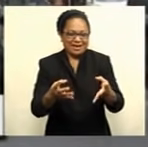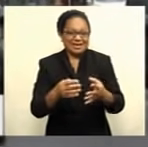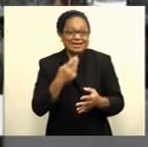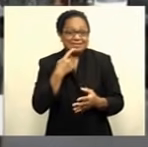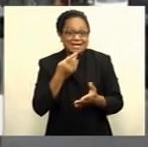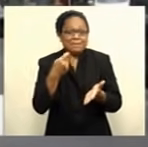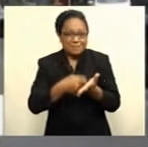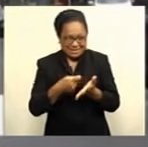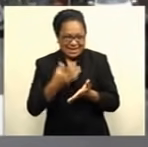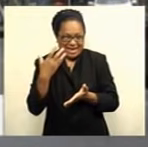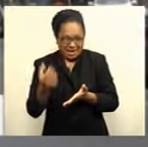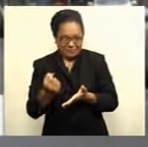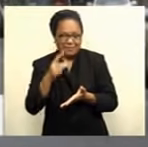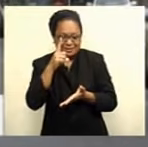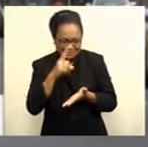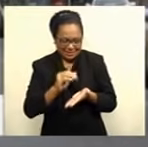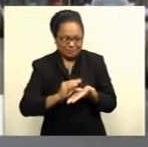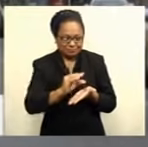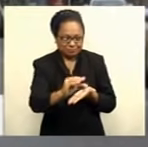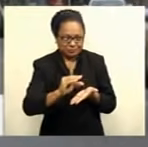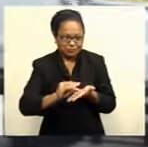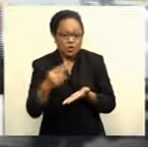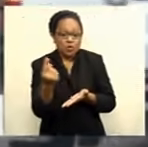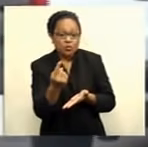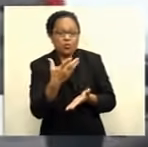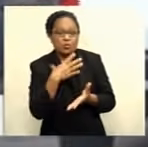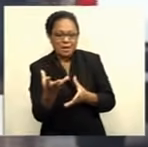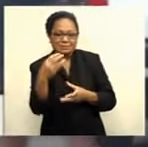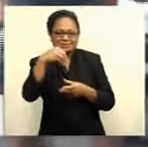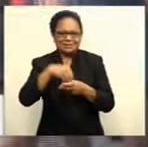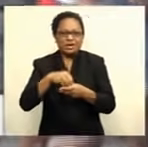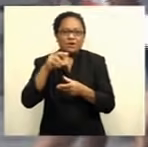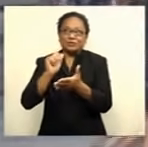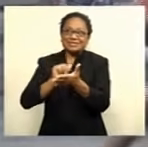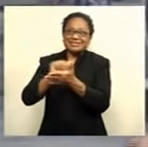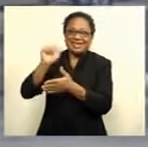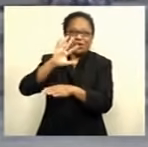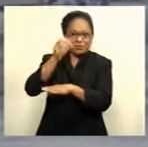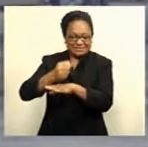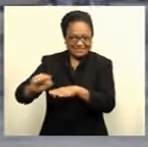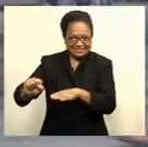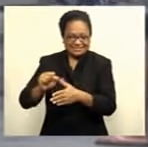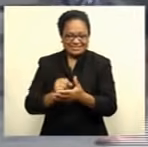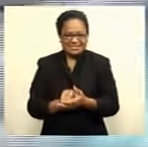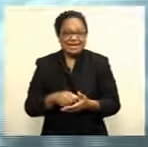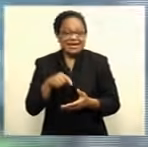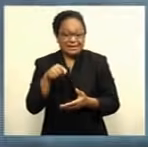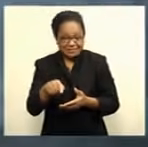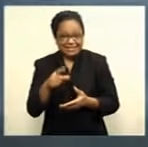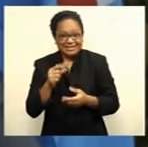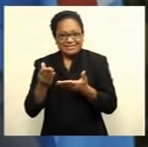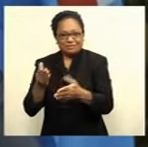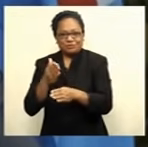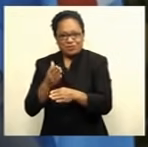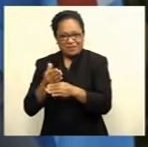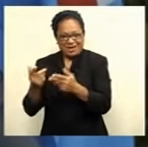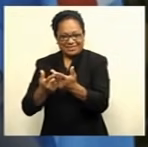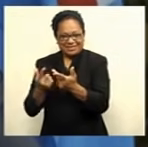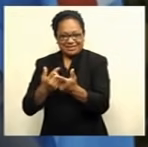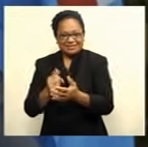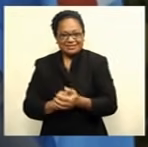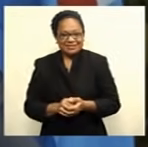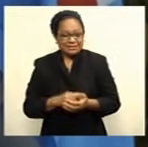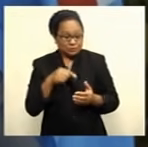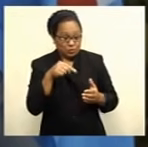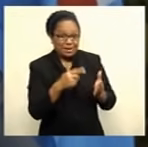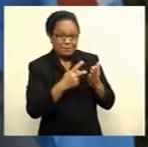those wanting to enter the international market, diversifying exports and in turn create jobs. The program serves as